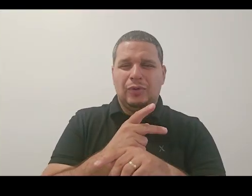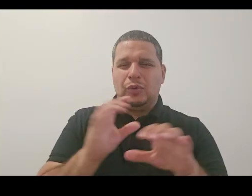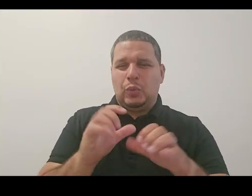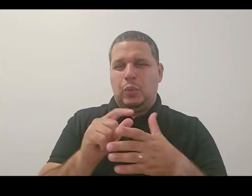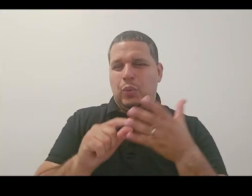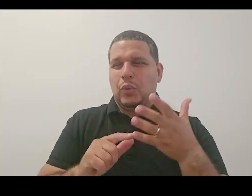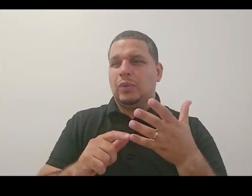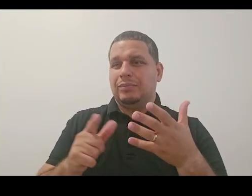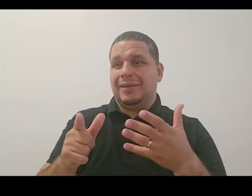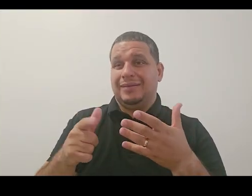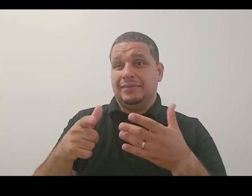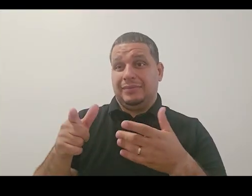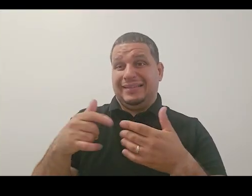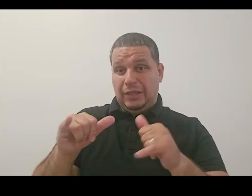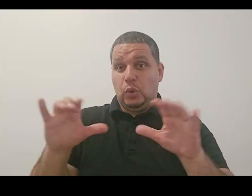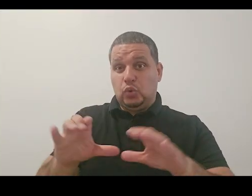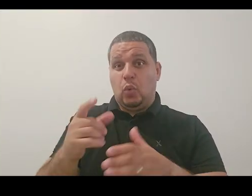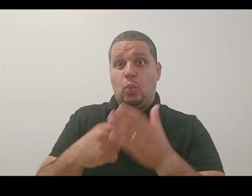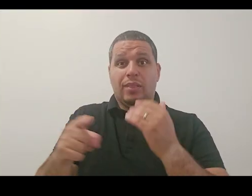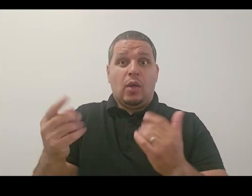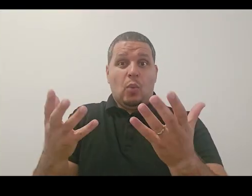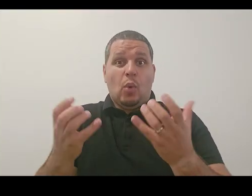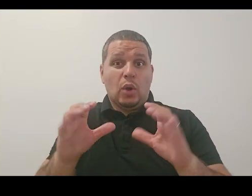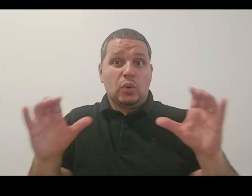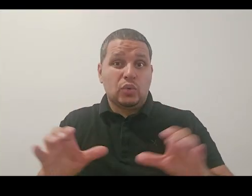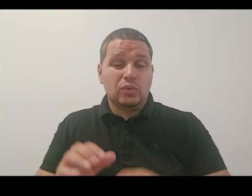they still want to do. Um,